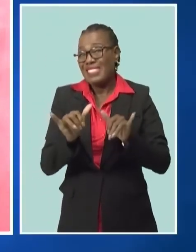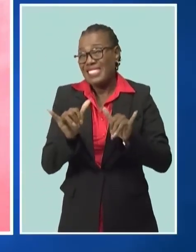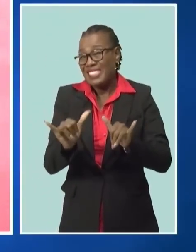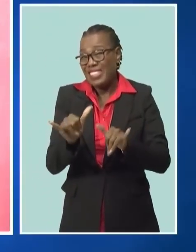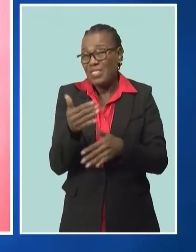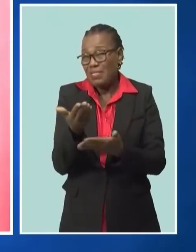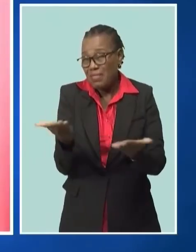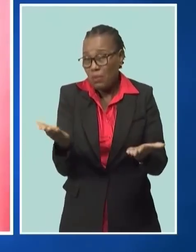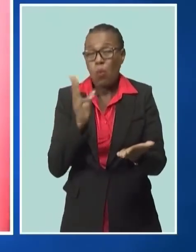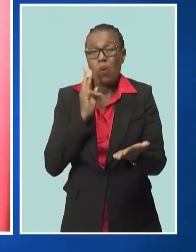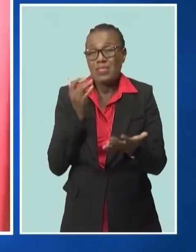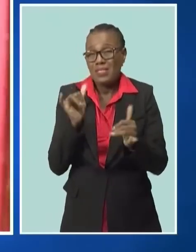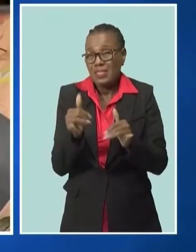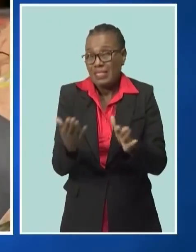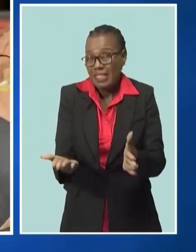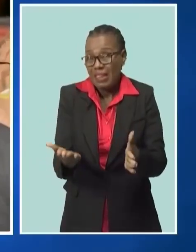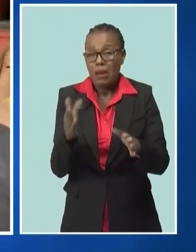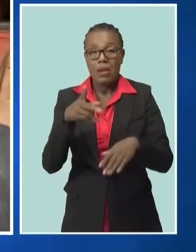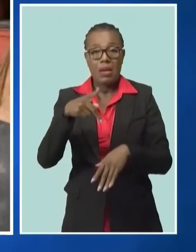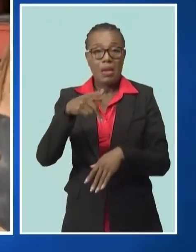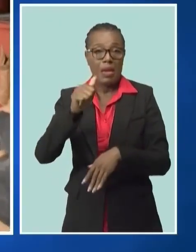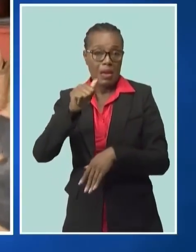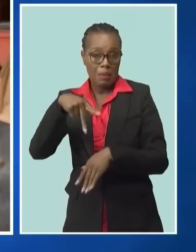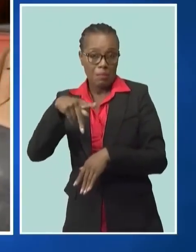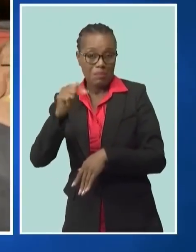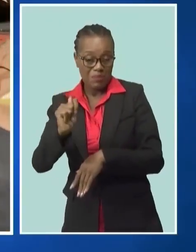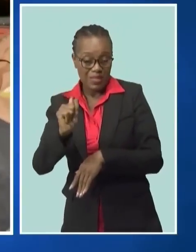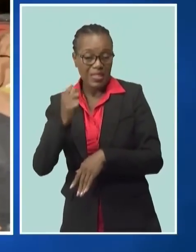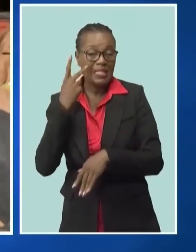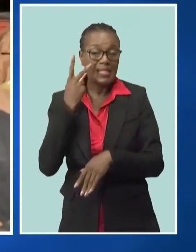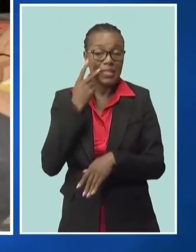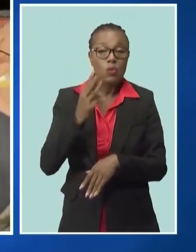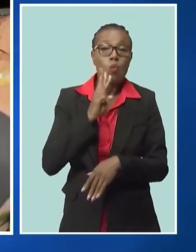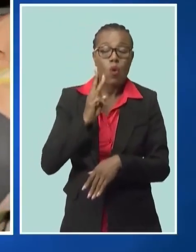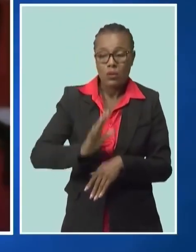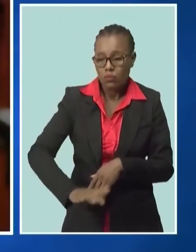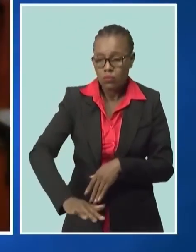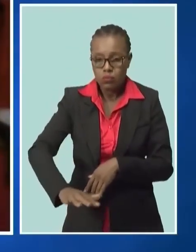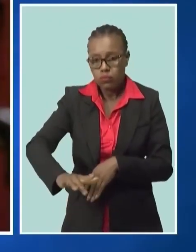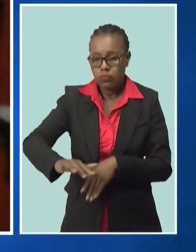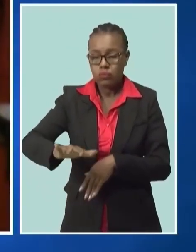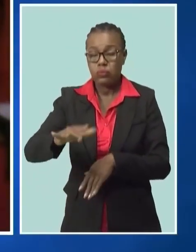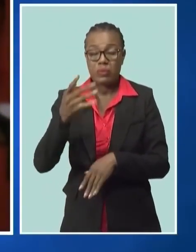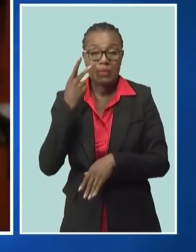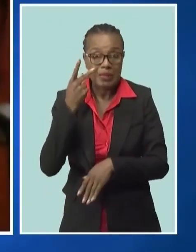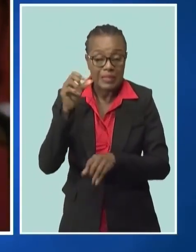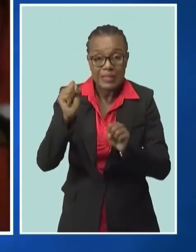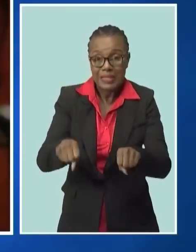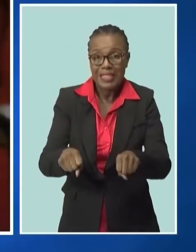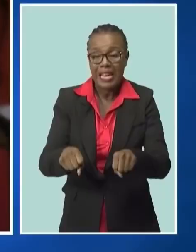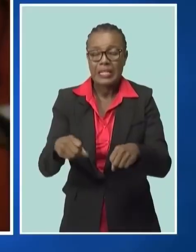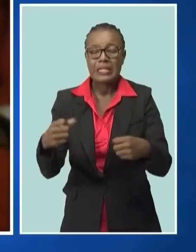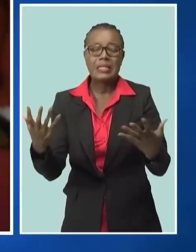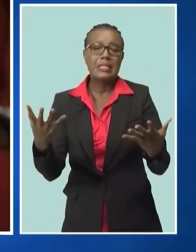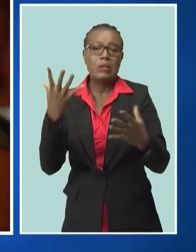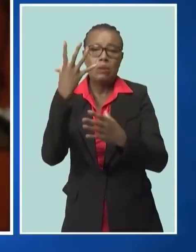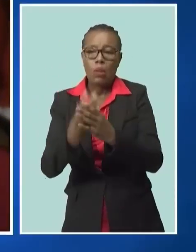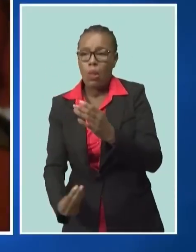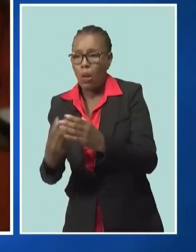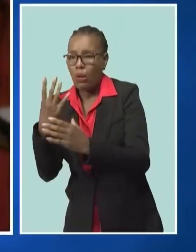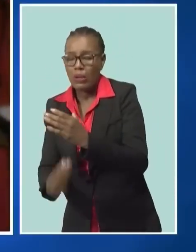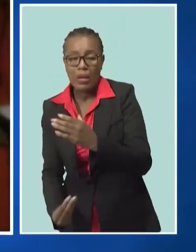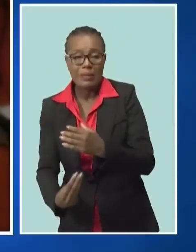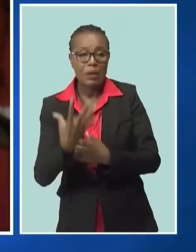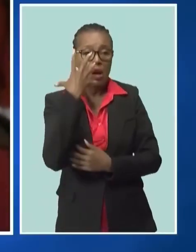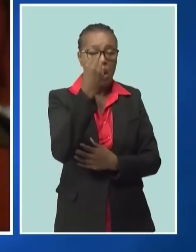filling the apartment. I believe there's a tremendous loss because of the water line that I'm now seeing on the